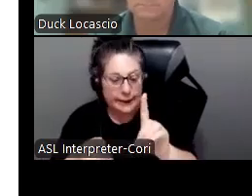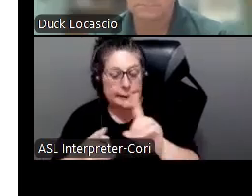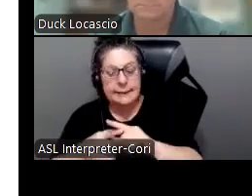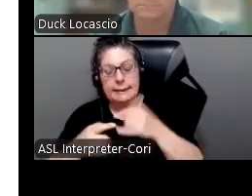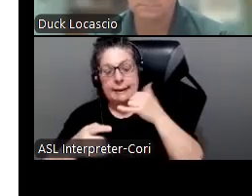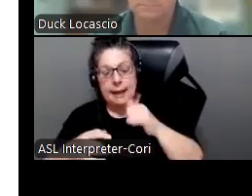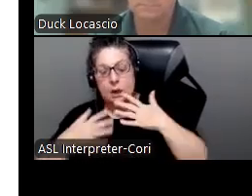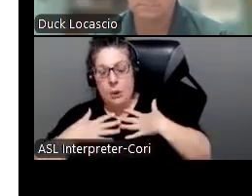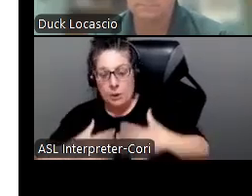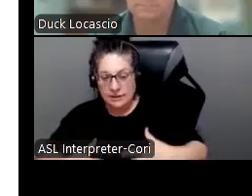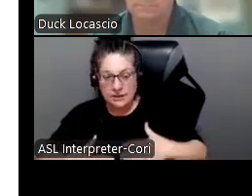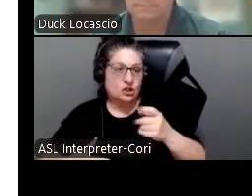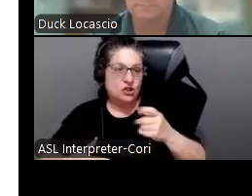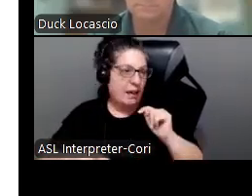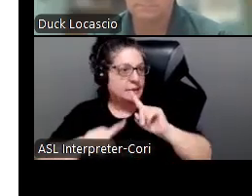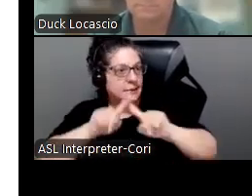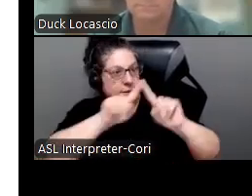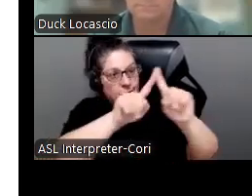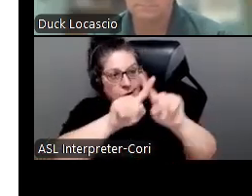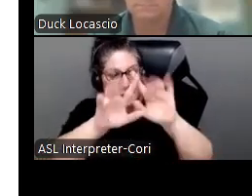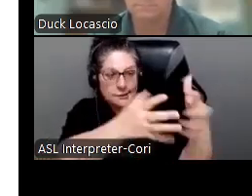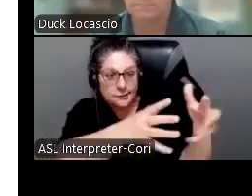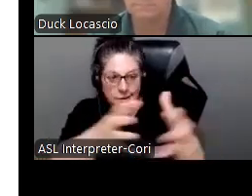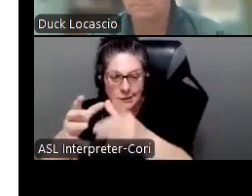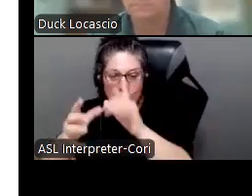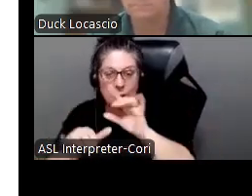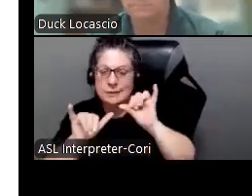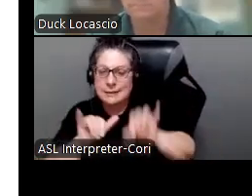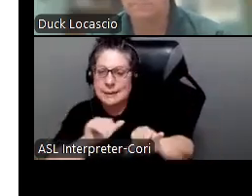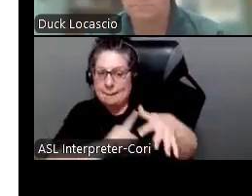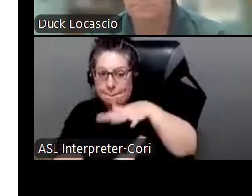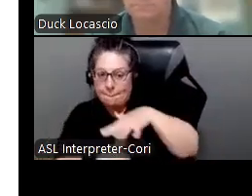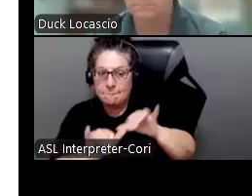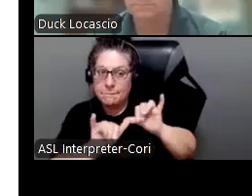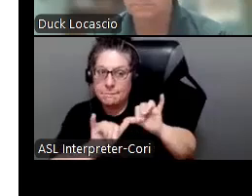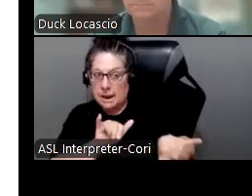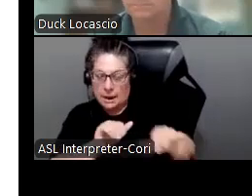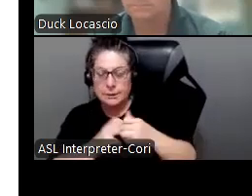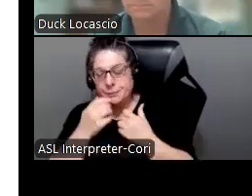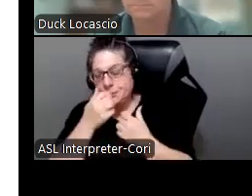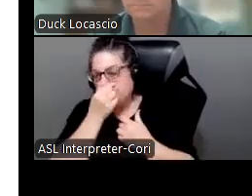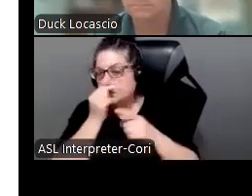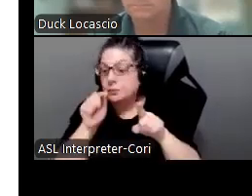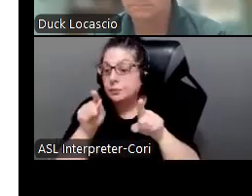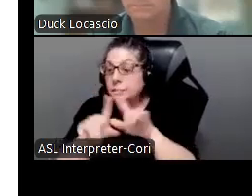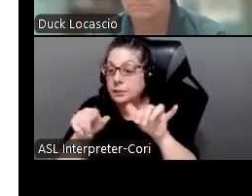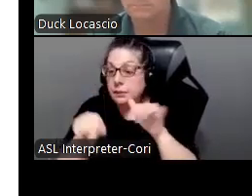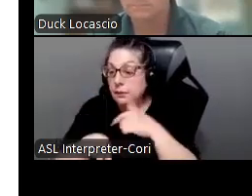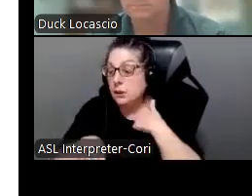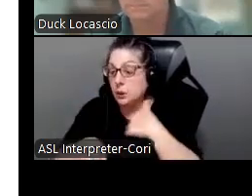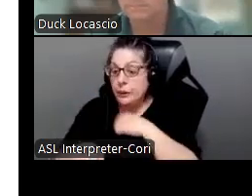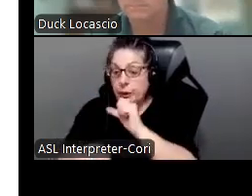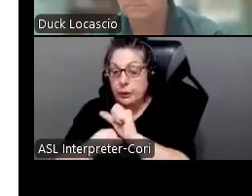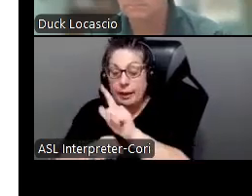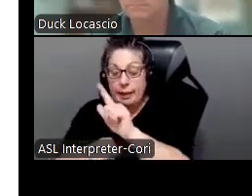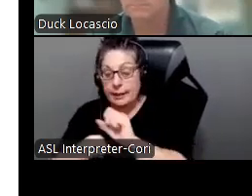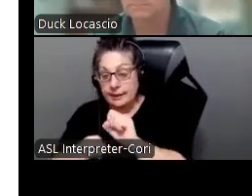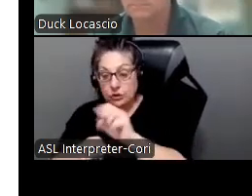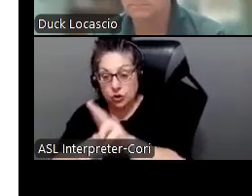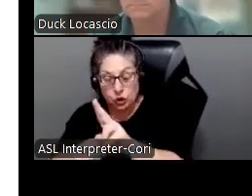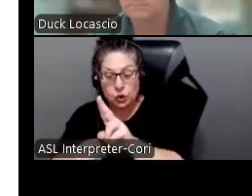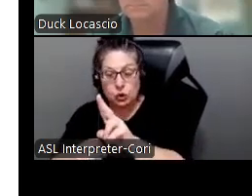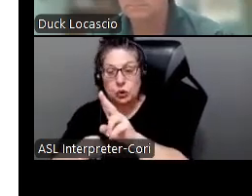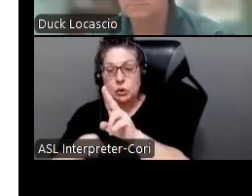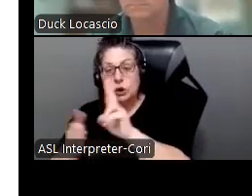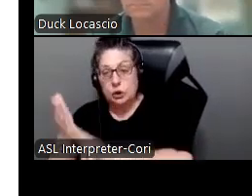chats and other species that are going to hang around those same habitats. At the same time, we're working with LSU and the University of